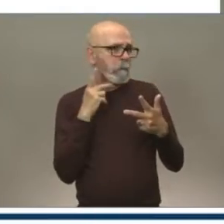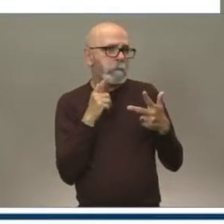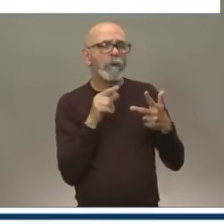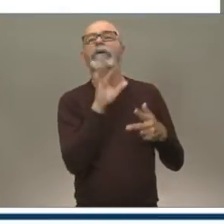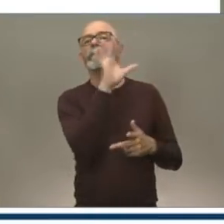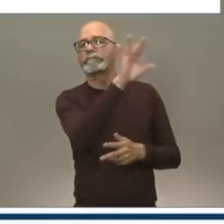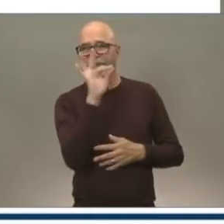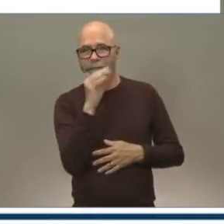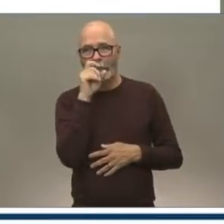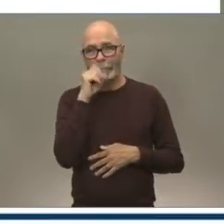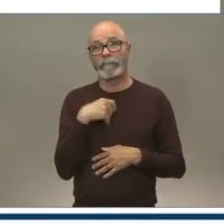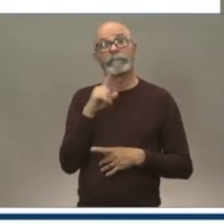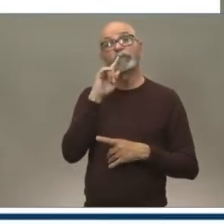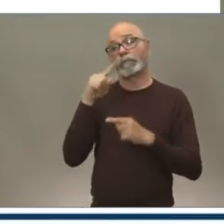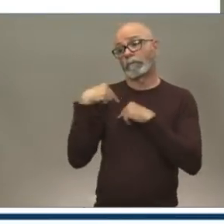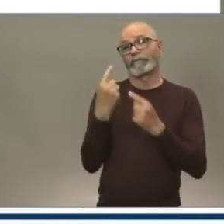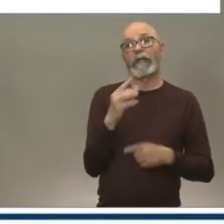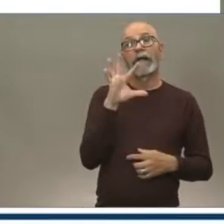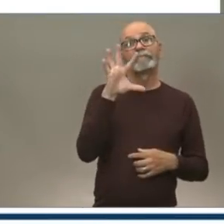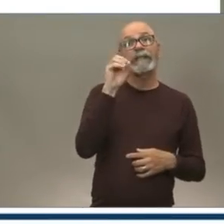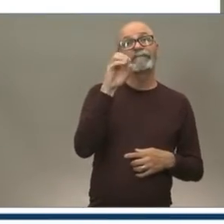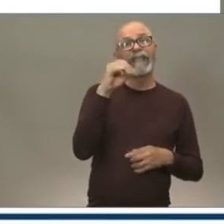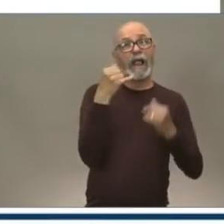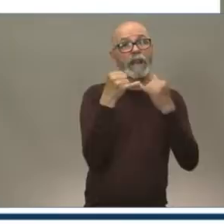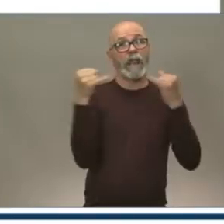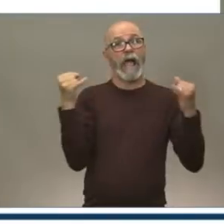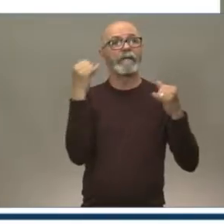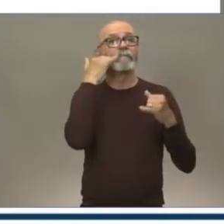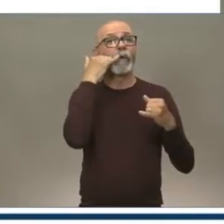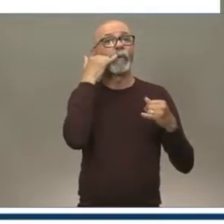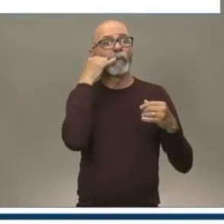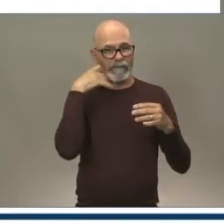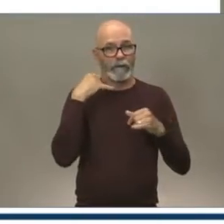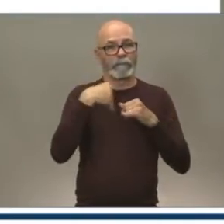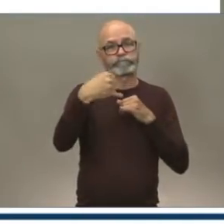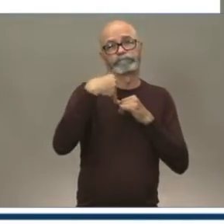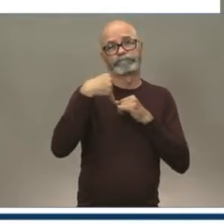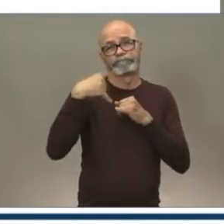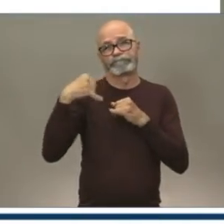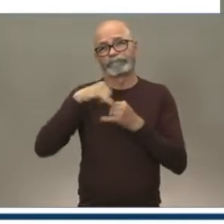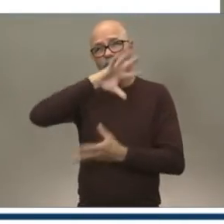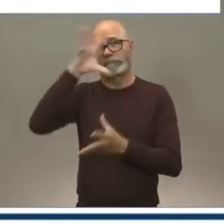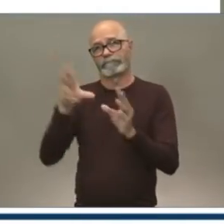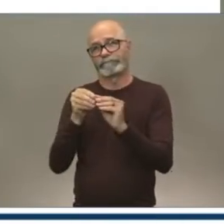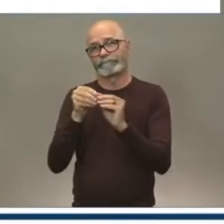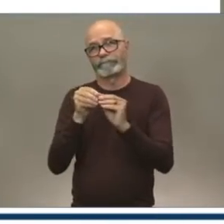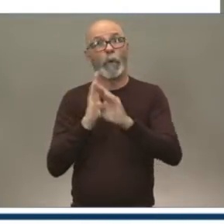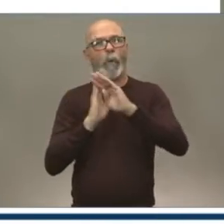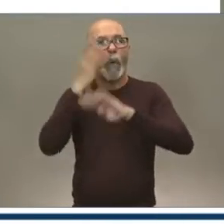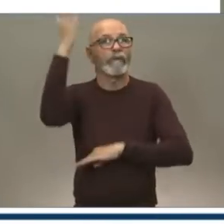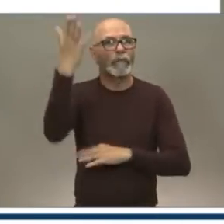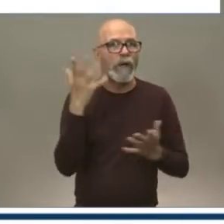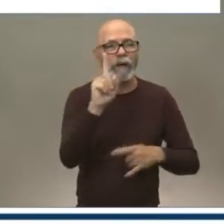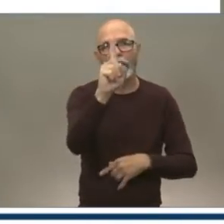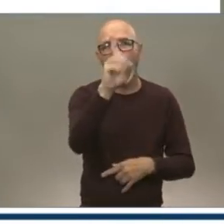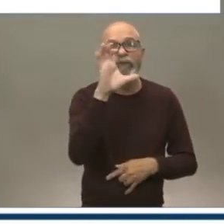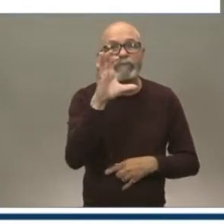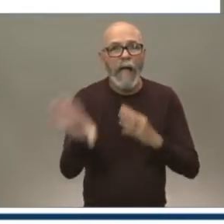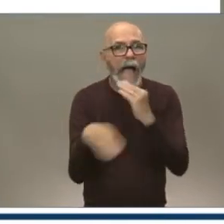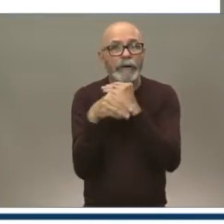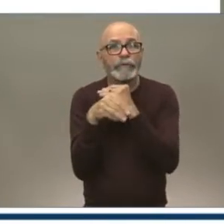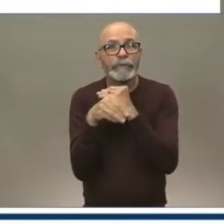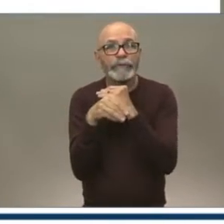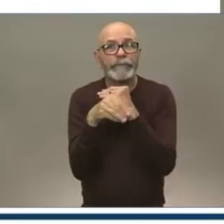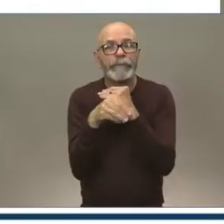means 100 callers can queue while they wait for an operator. And within this queue, a feature has been added to inform callers of